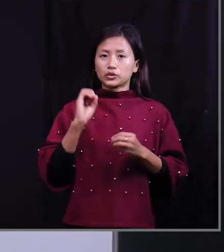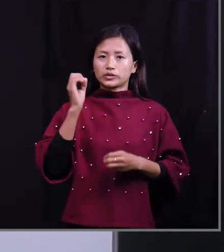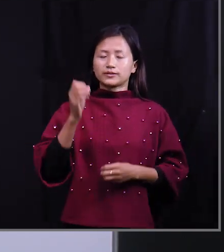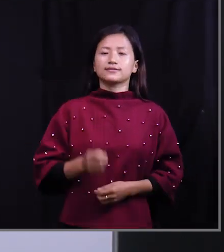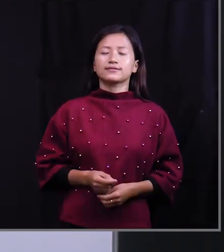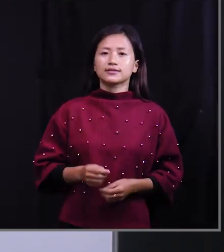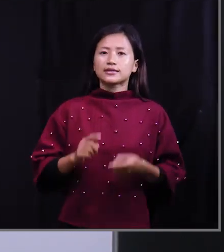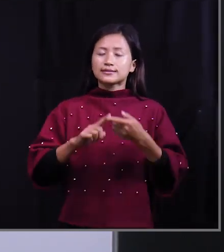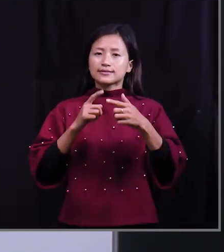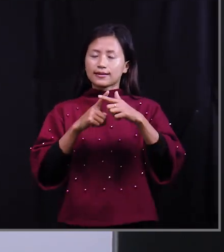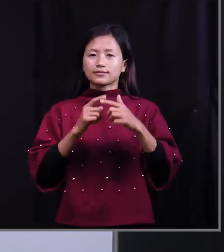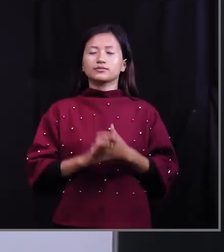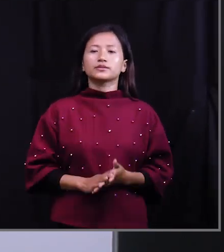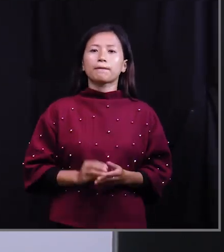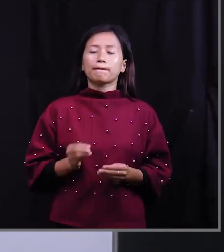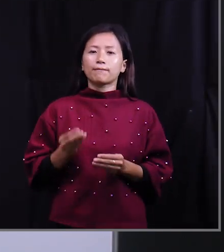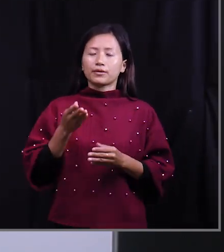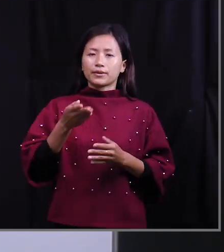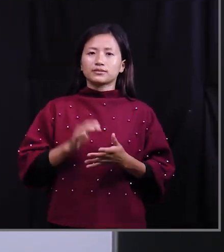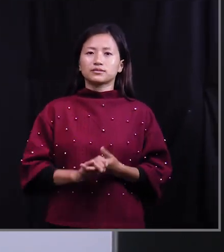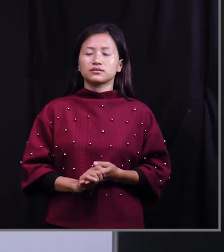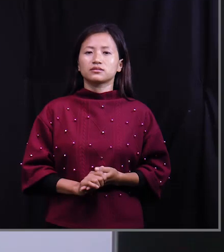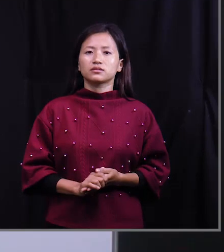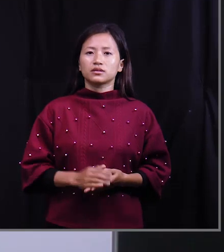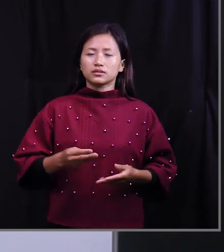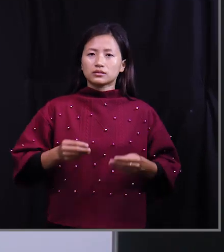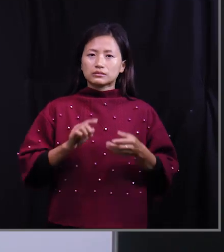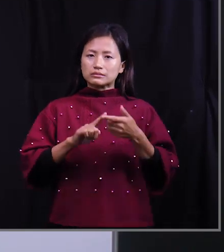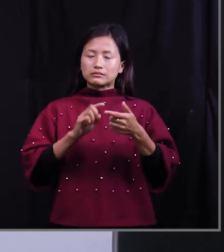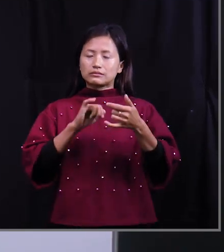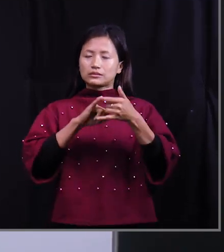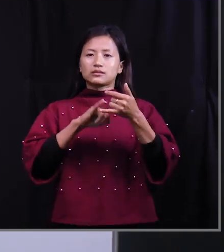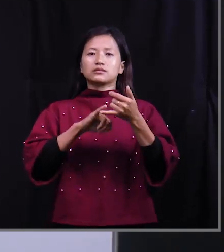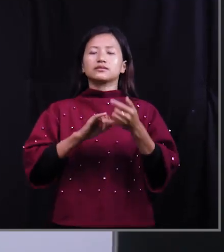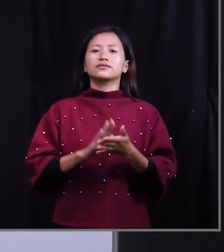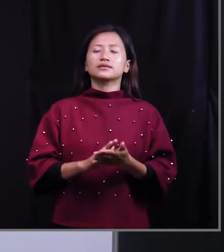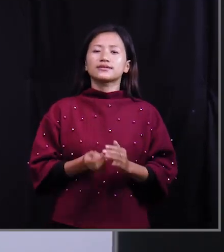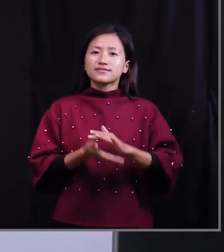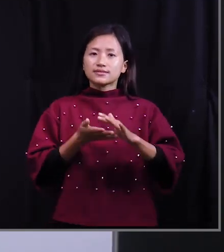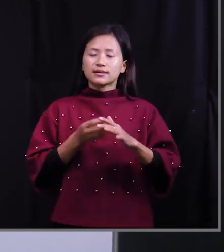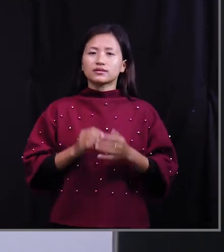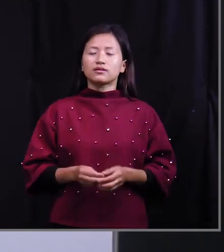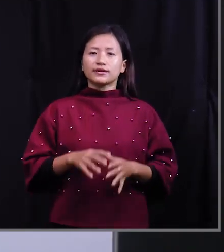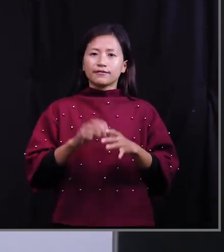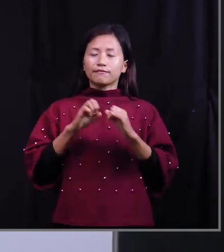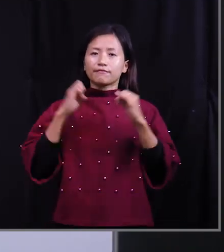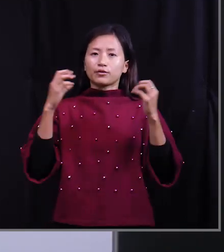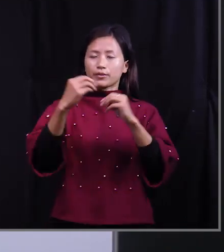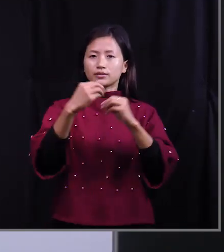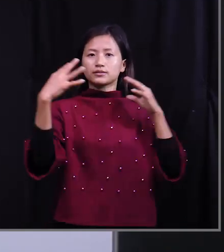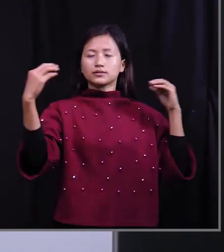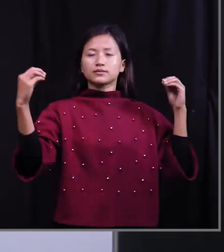from business environment. So it is essential and important to scan our environment. So what